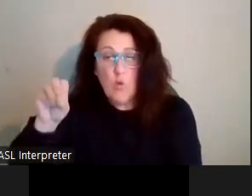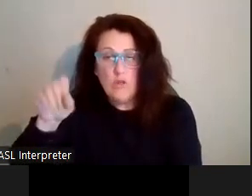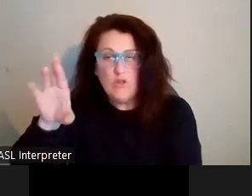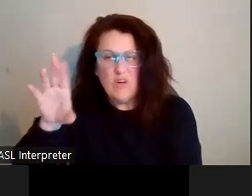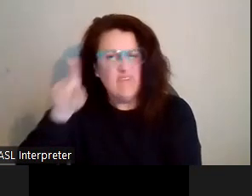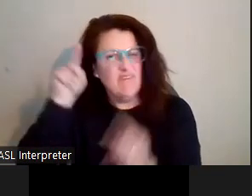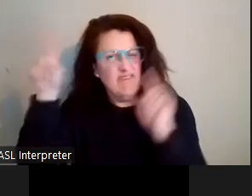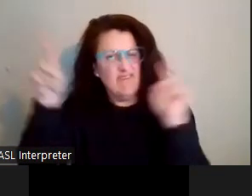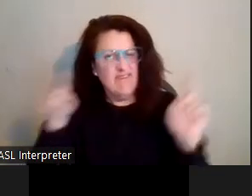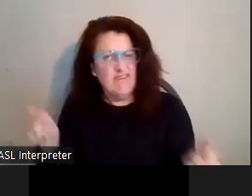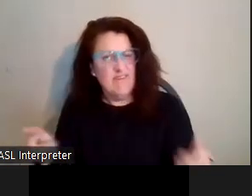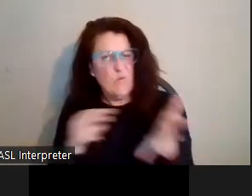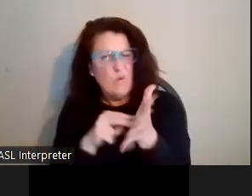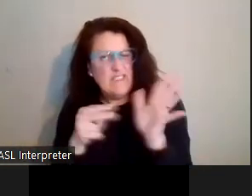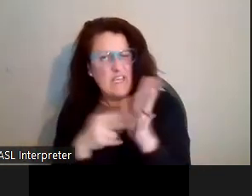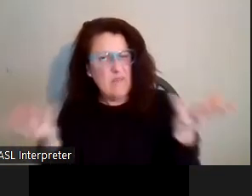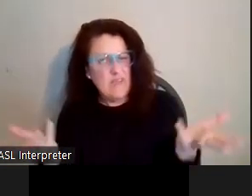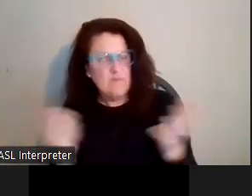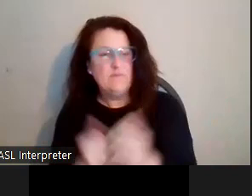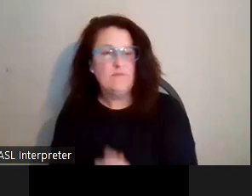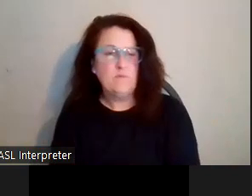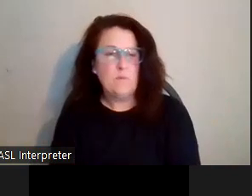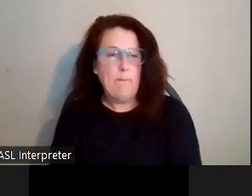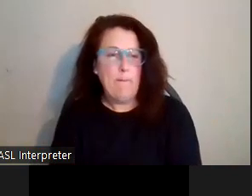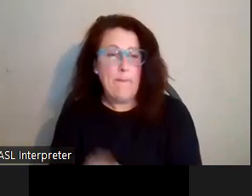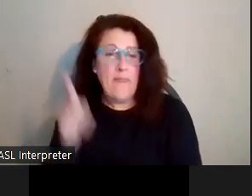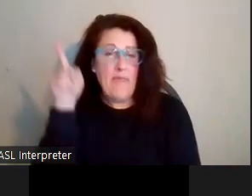mean? So this is a list of